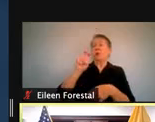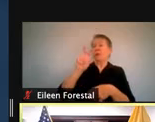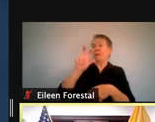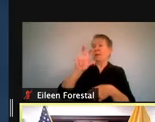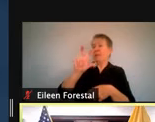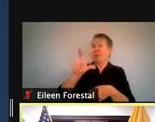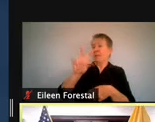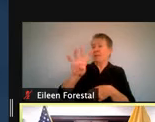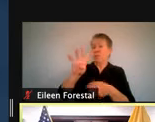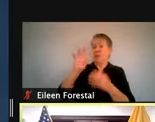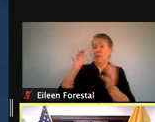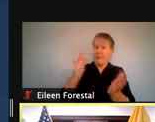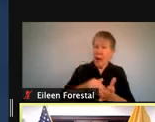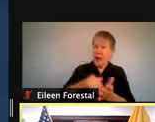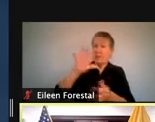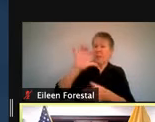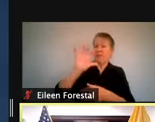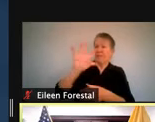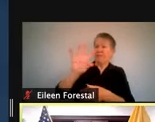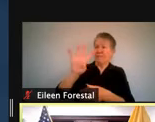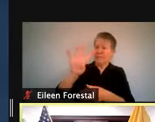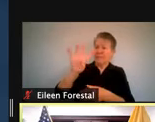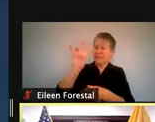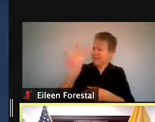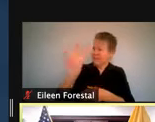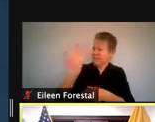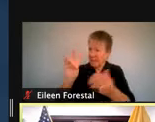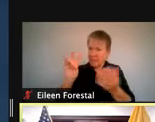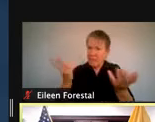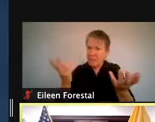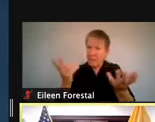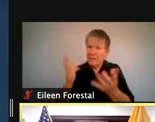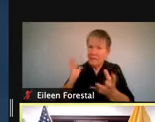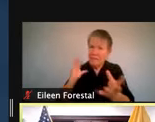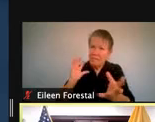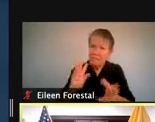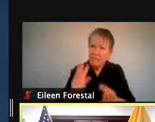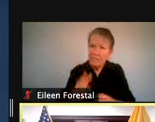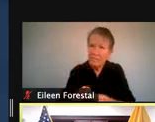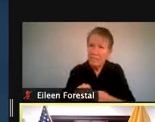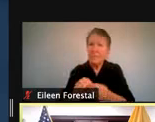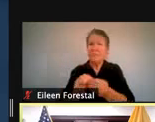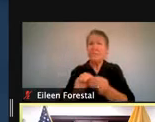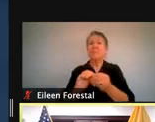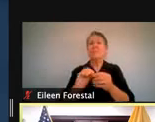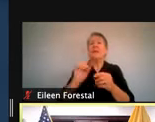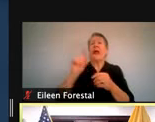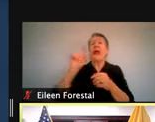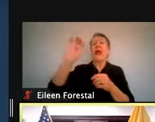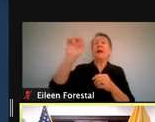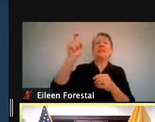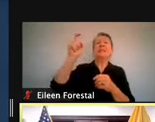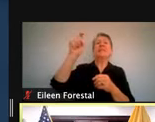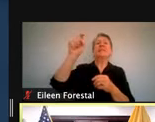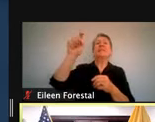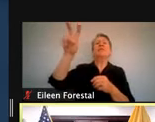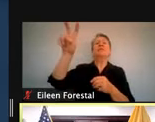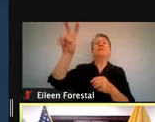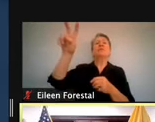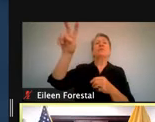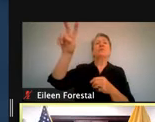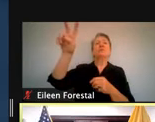234,547. Give you a little county color. Essex County, with 241 cases, remains our biggest current